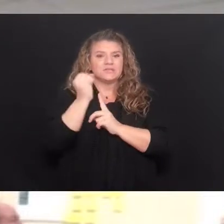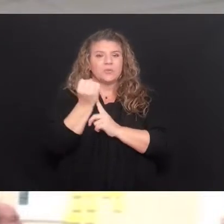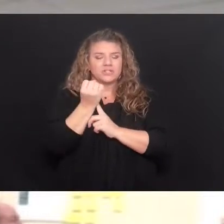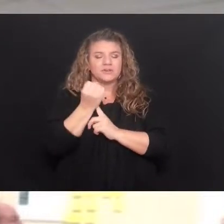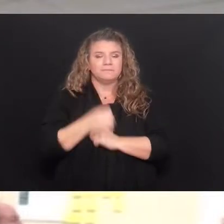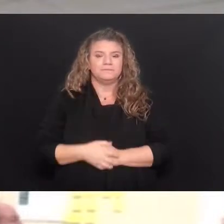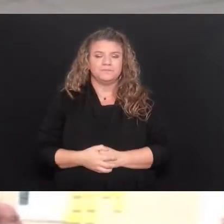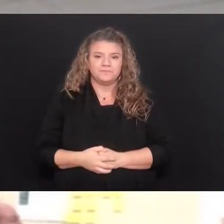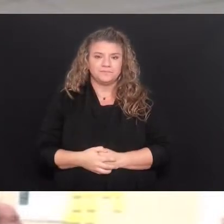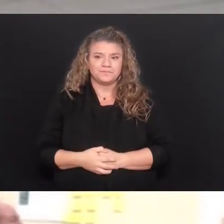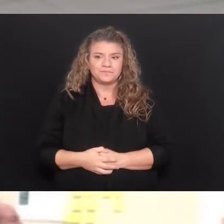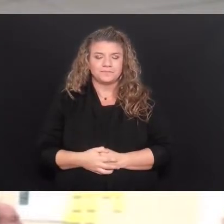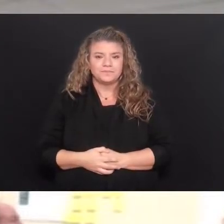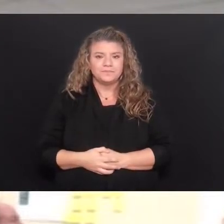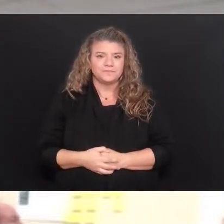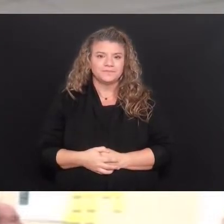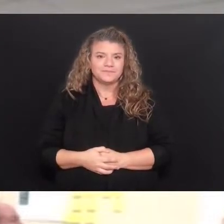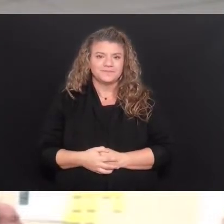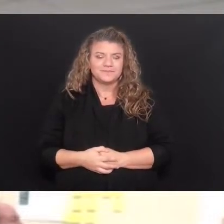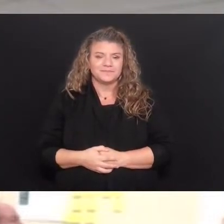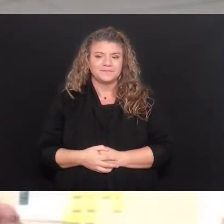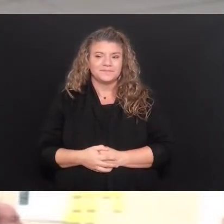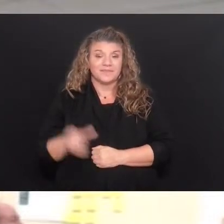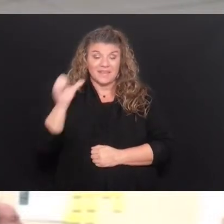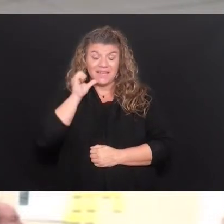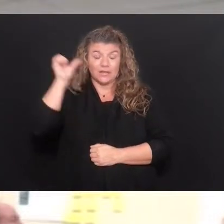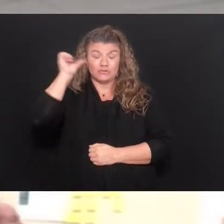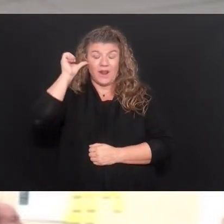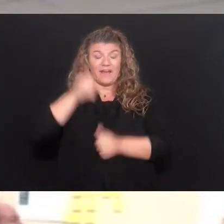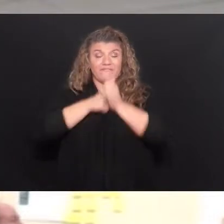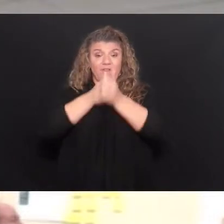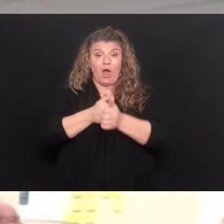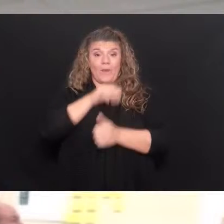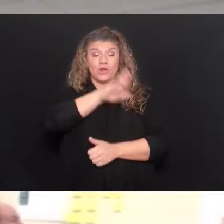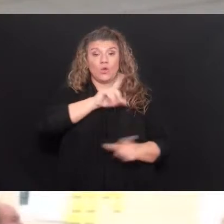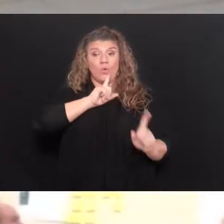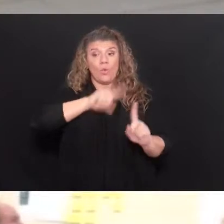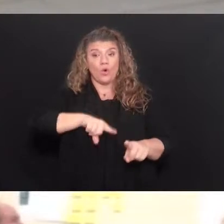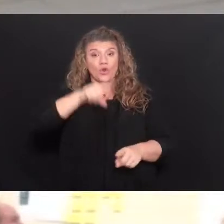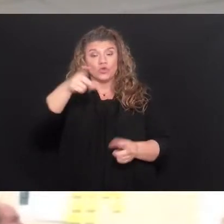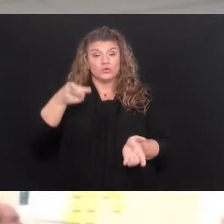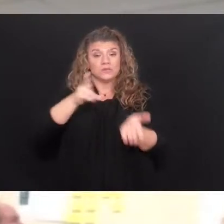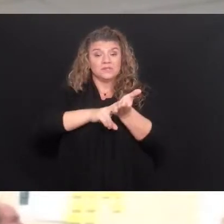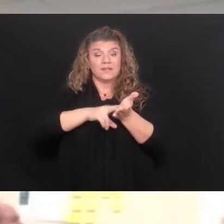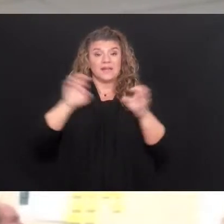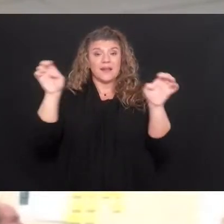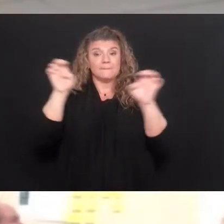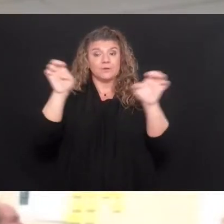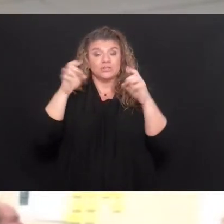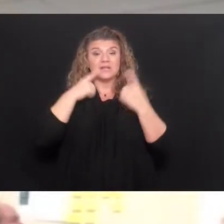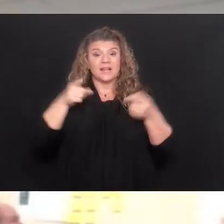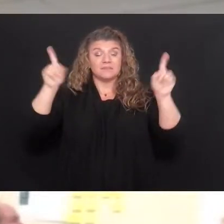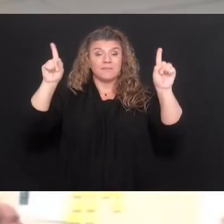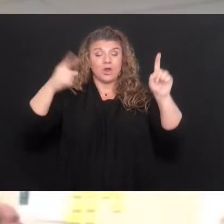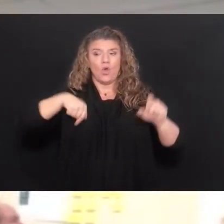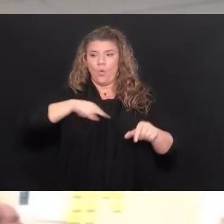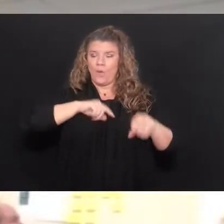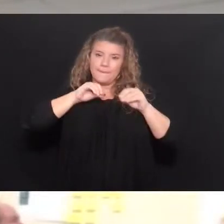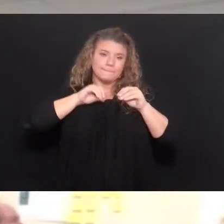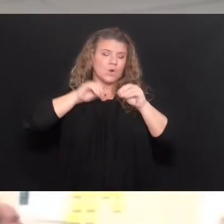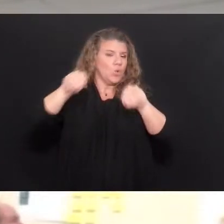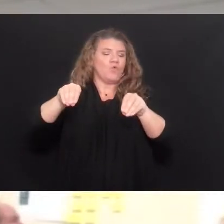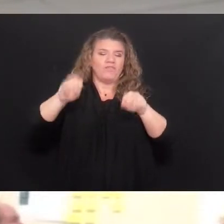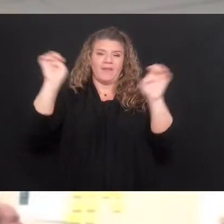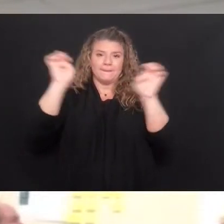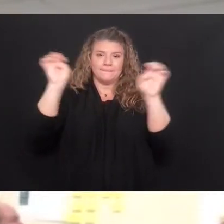situation. Yesterday, upon your order, sir, when you signed the emergency declaration, we moved the